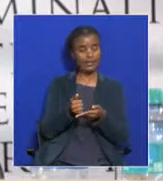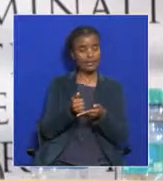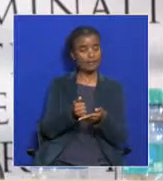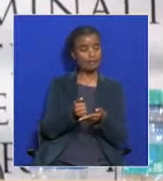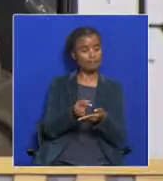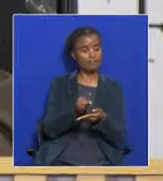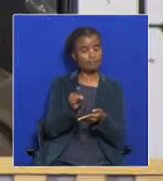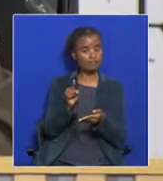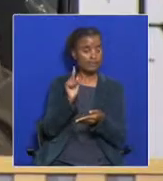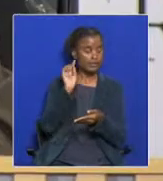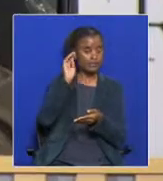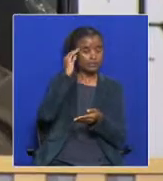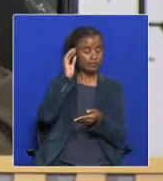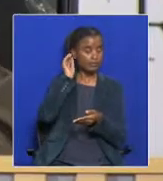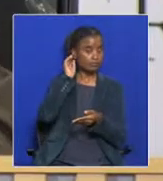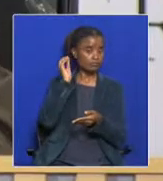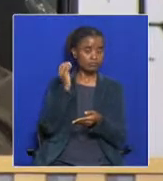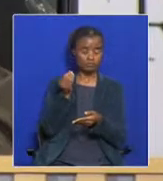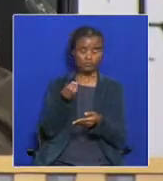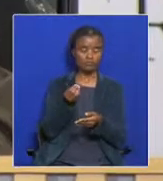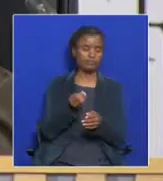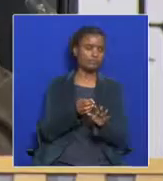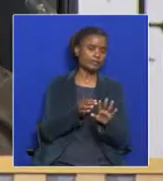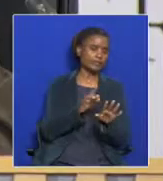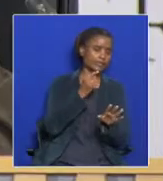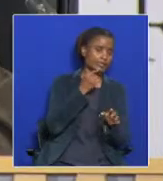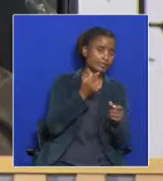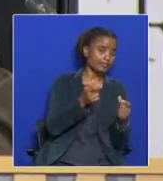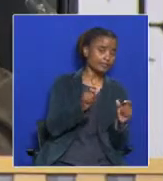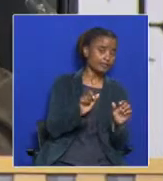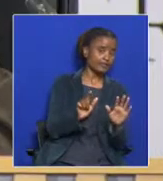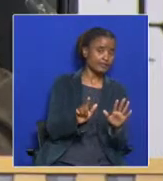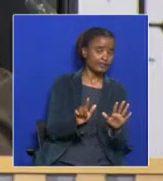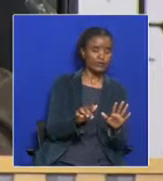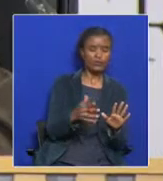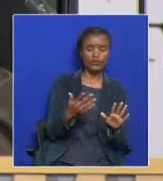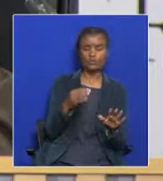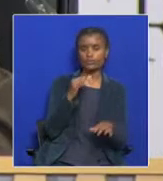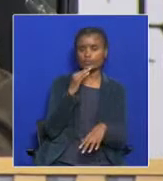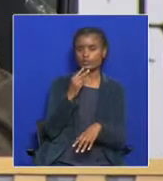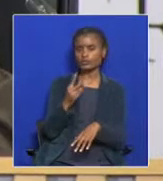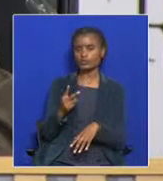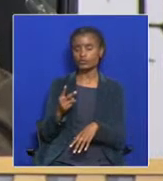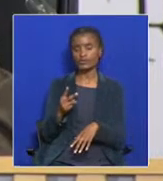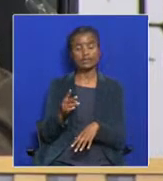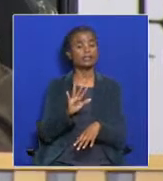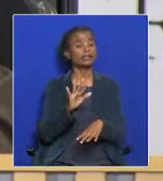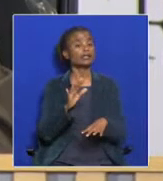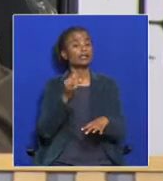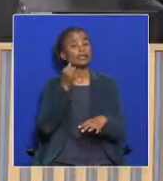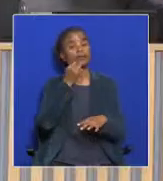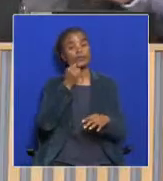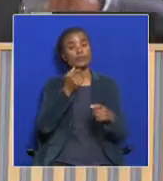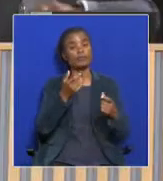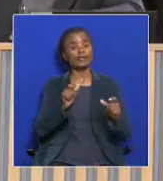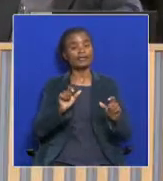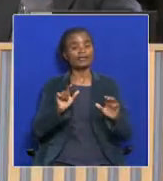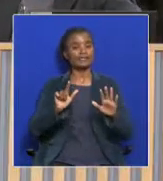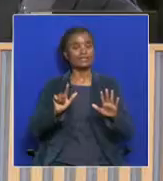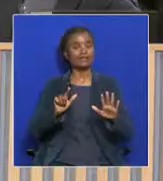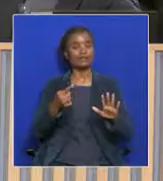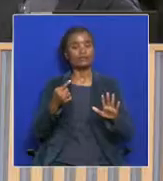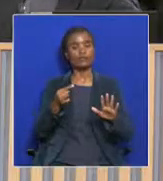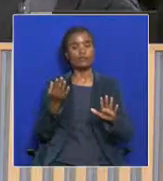keep saying paragraph 7, you mean 2, or have you moved on? No, paragraph 7 is paragraph 7 of the original statement.